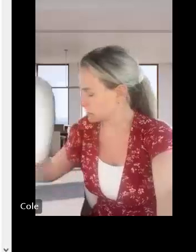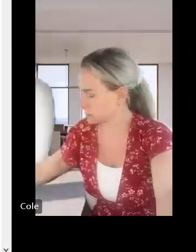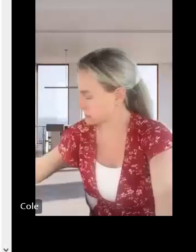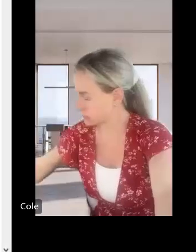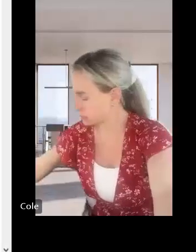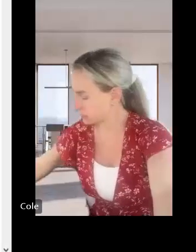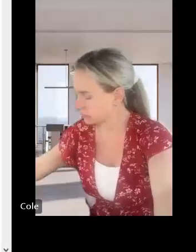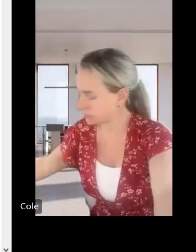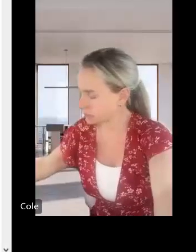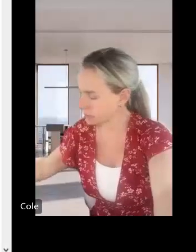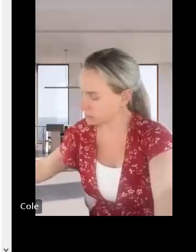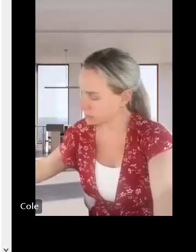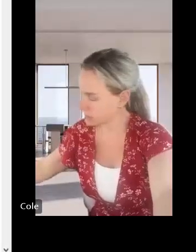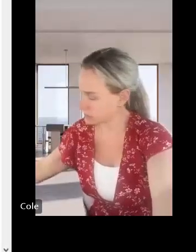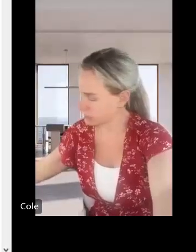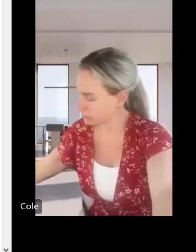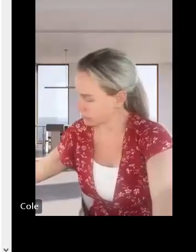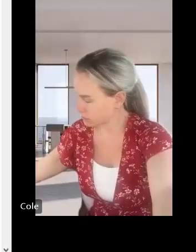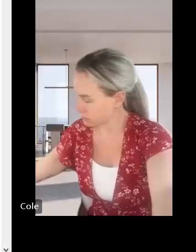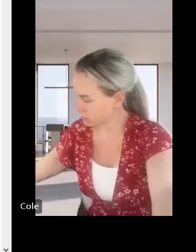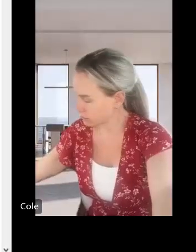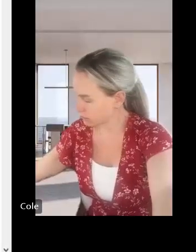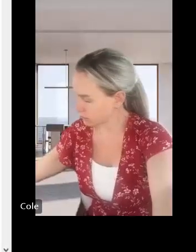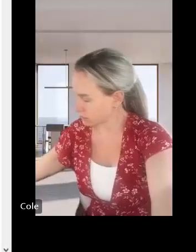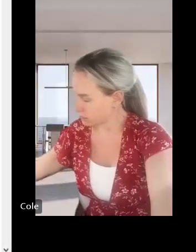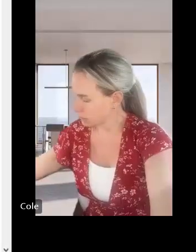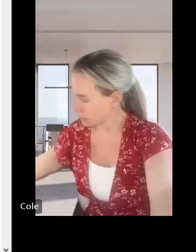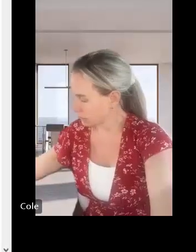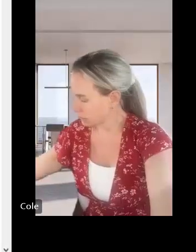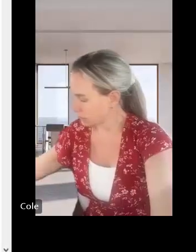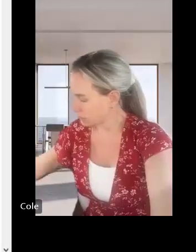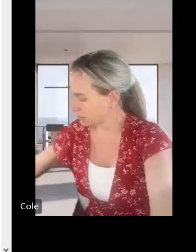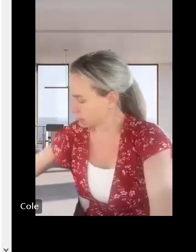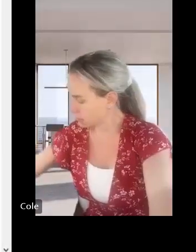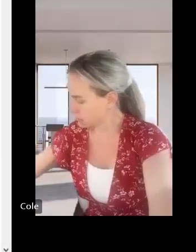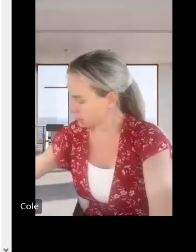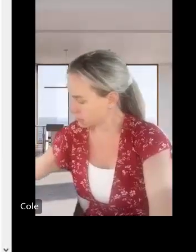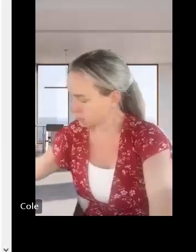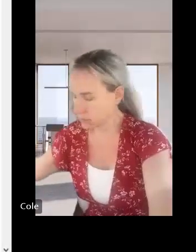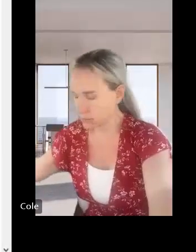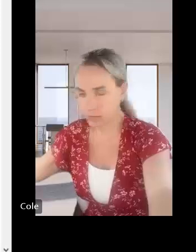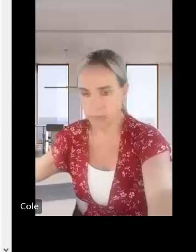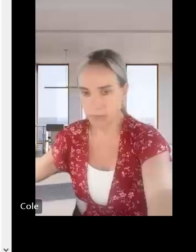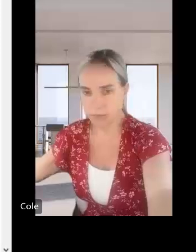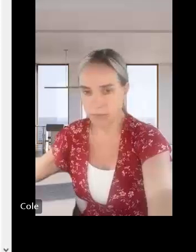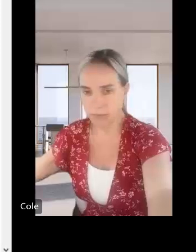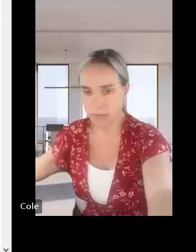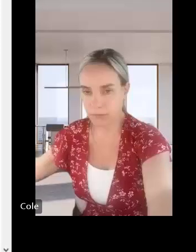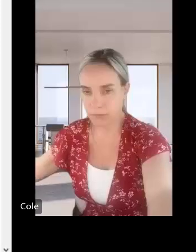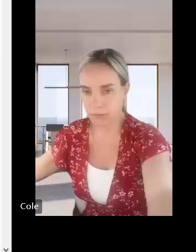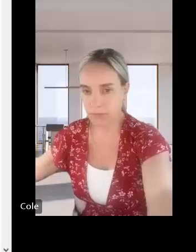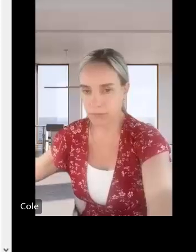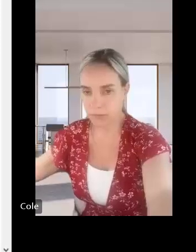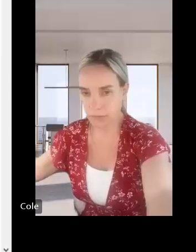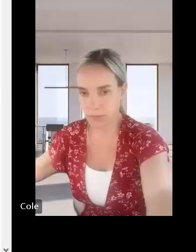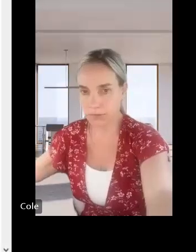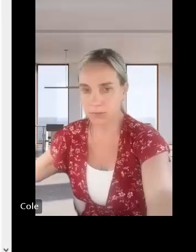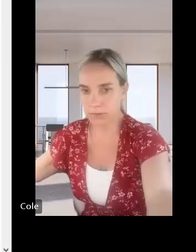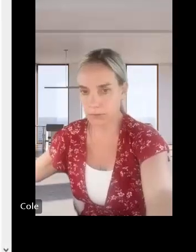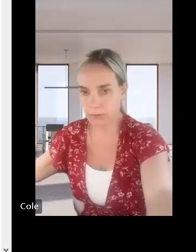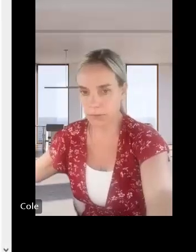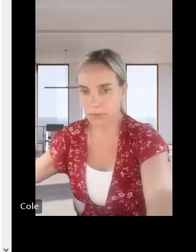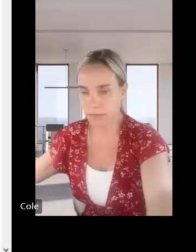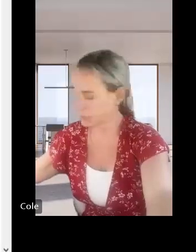for the current school year, for 23-24, the budget for the integrity commissioner is